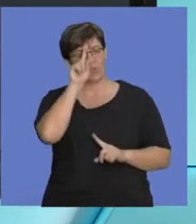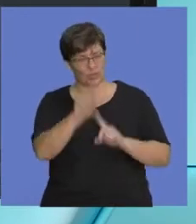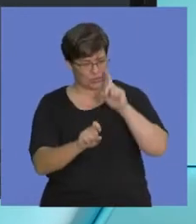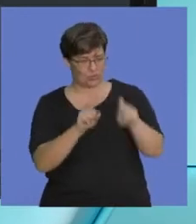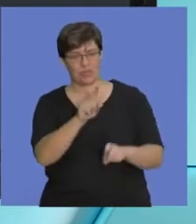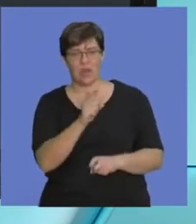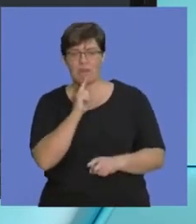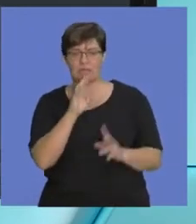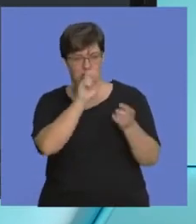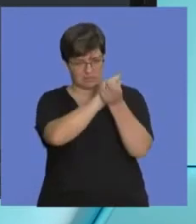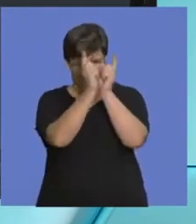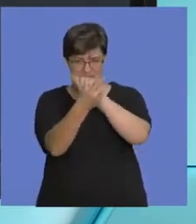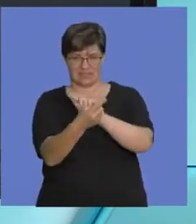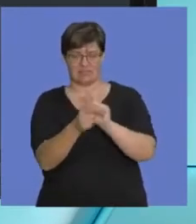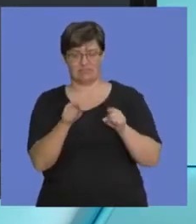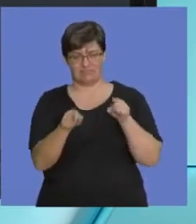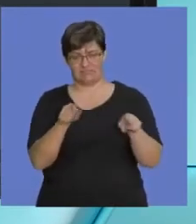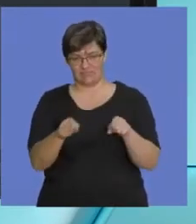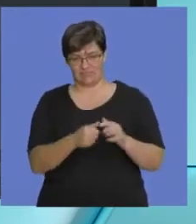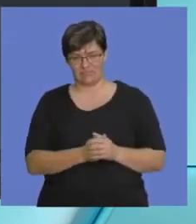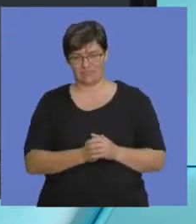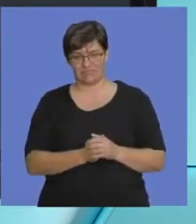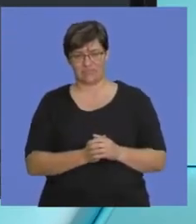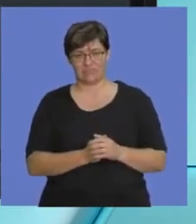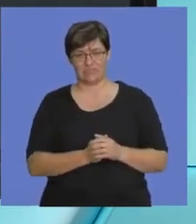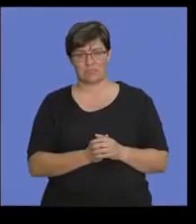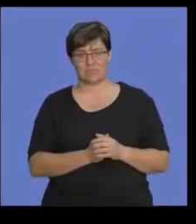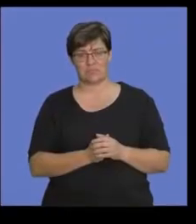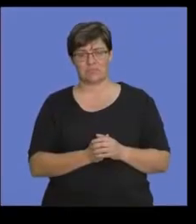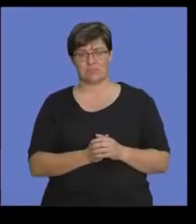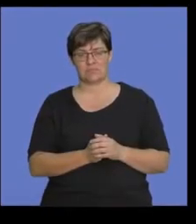be questions where you need to convert between the two.